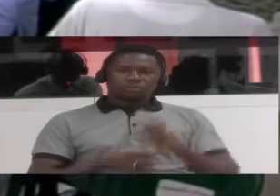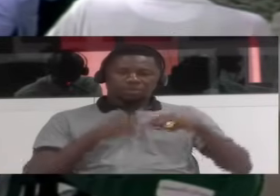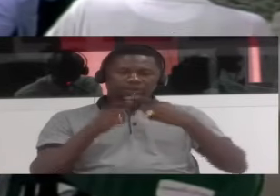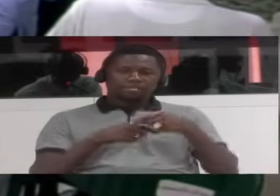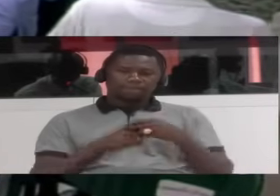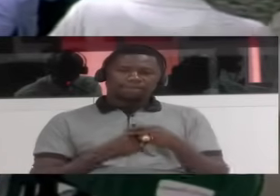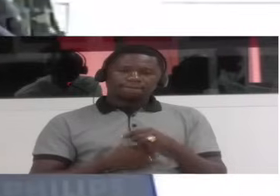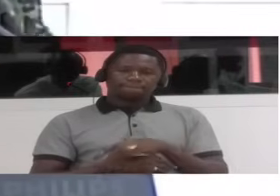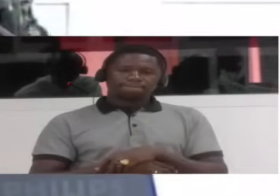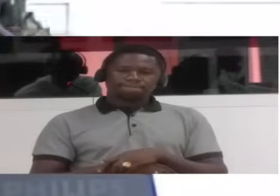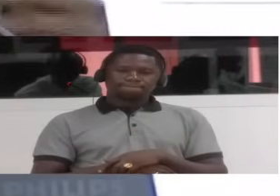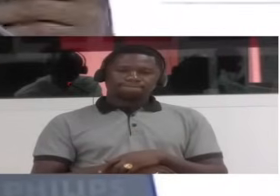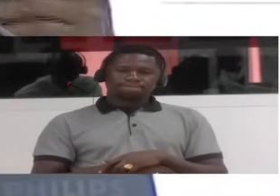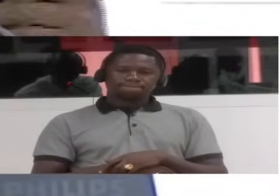we...